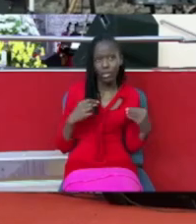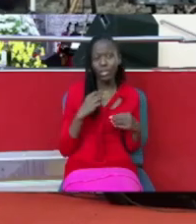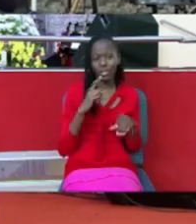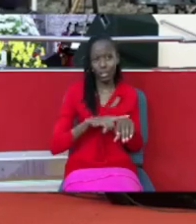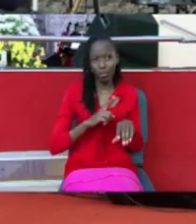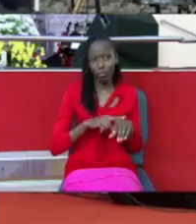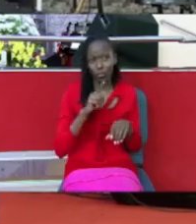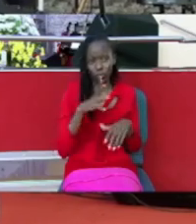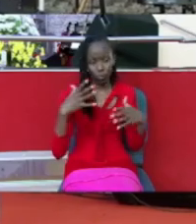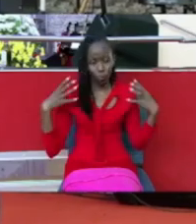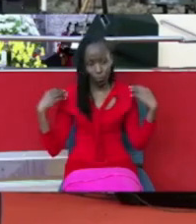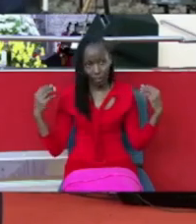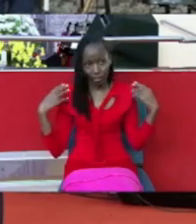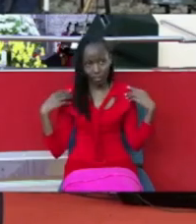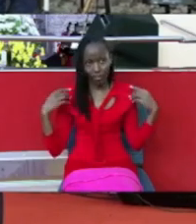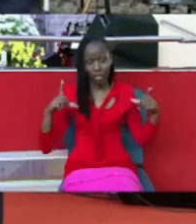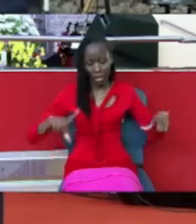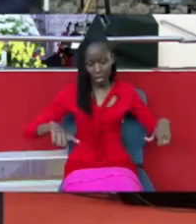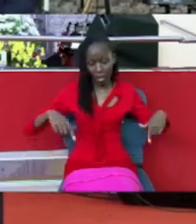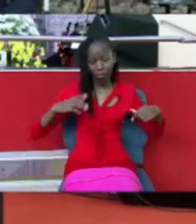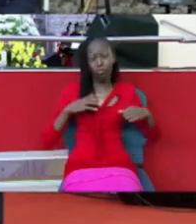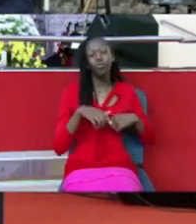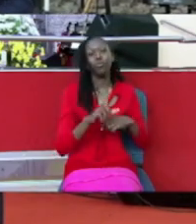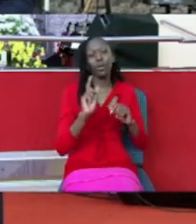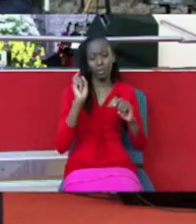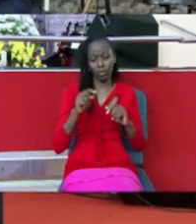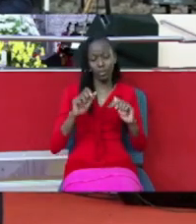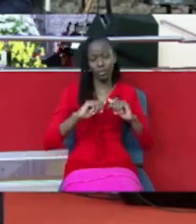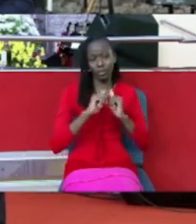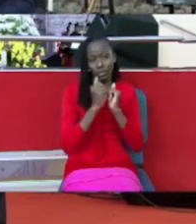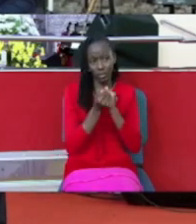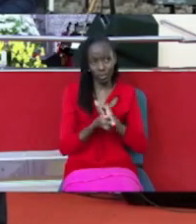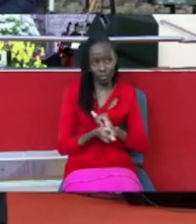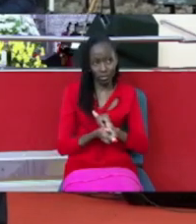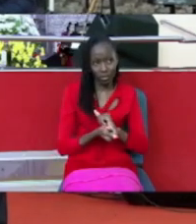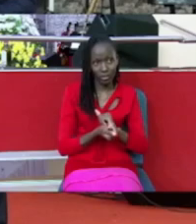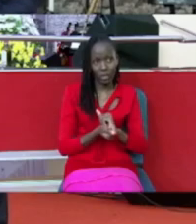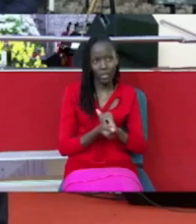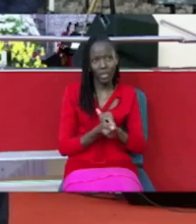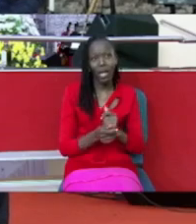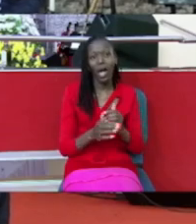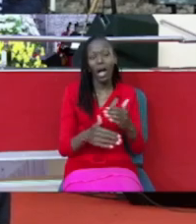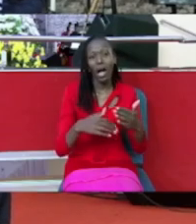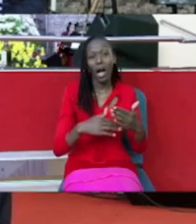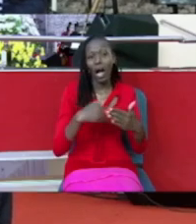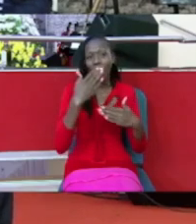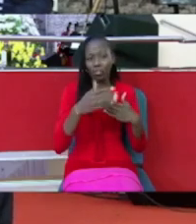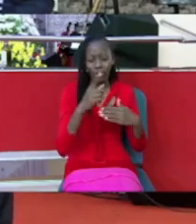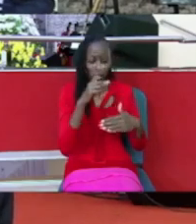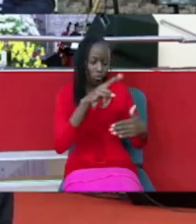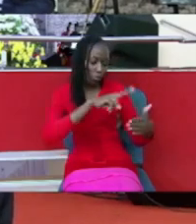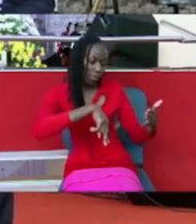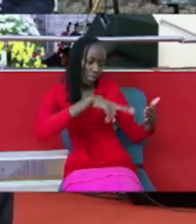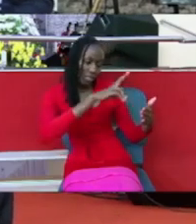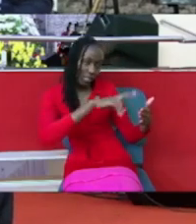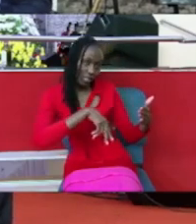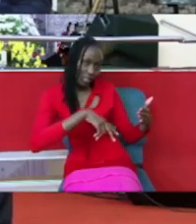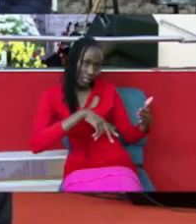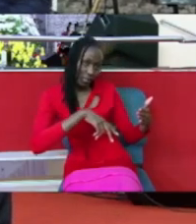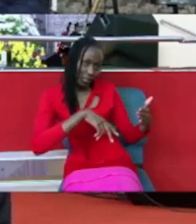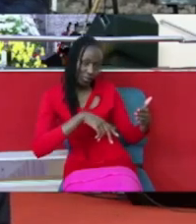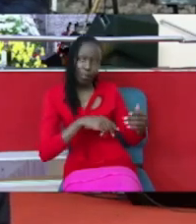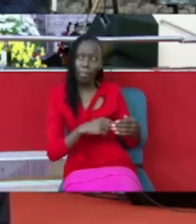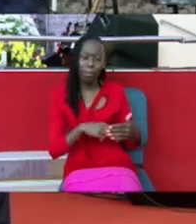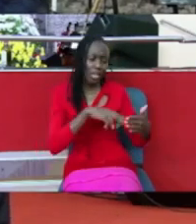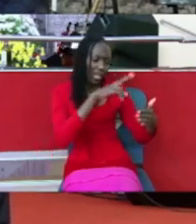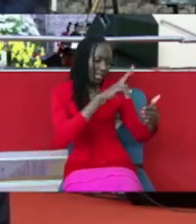ukizitendeza kazi, lazima kuwe na mabadiliko. After you have read. Baada ya kusoma. Read the verse or